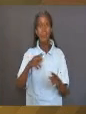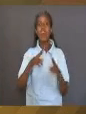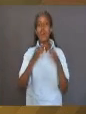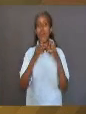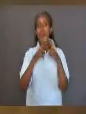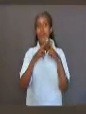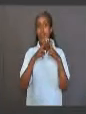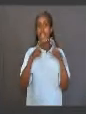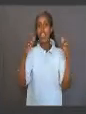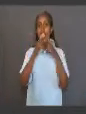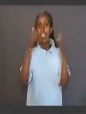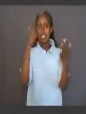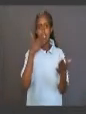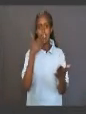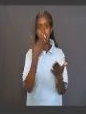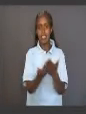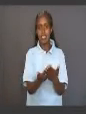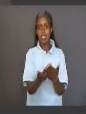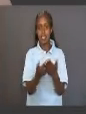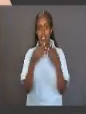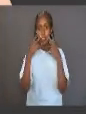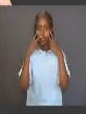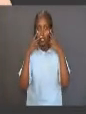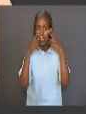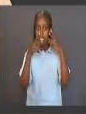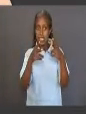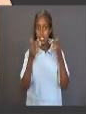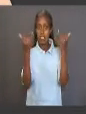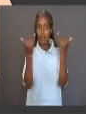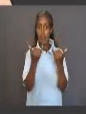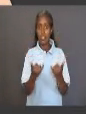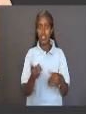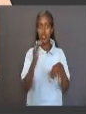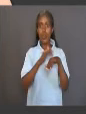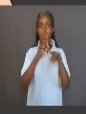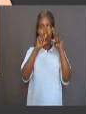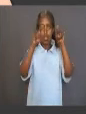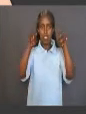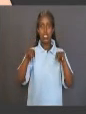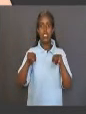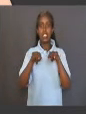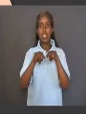Excellent! As you can see in the figures on your screen,